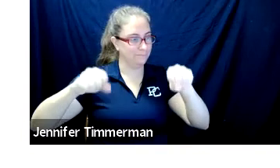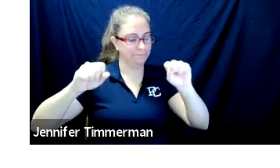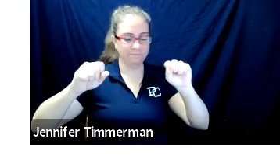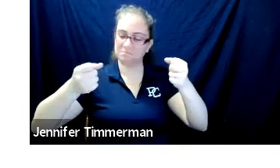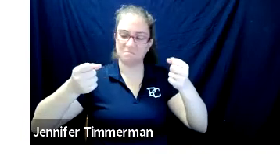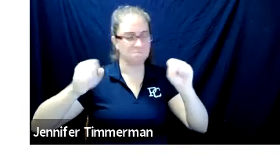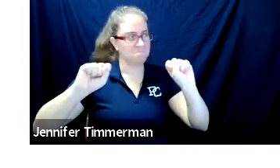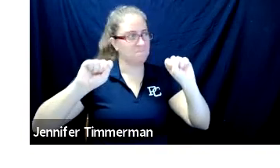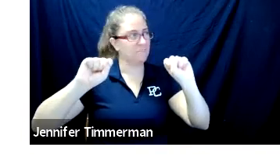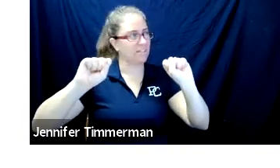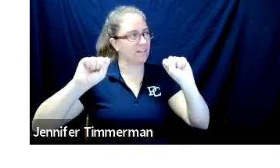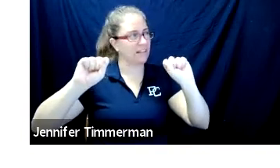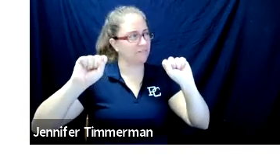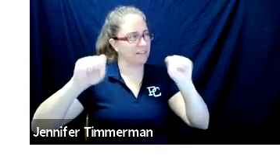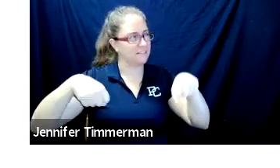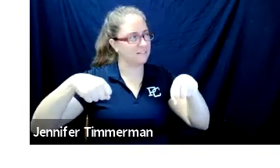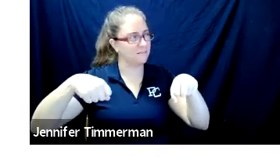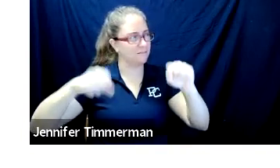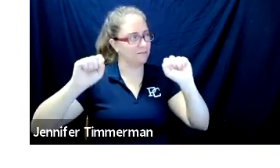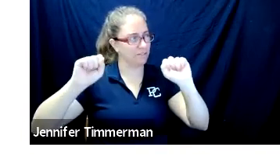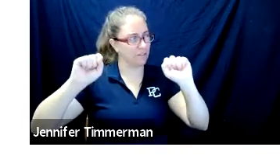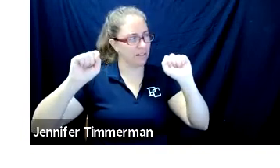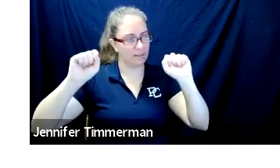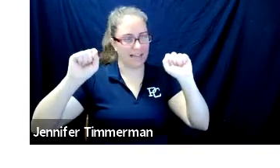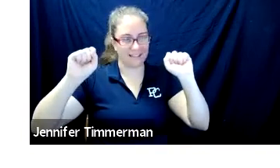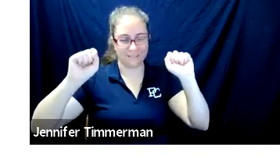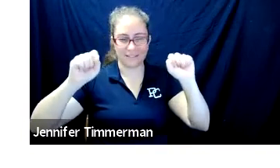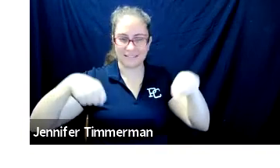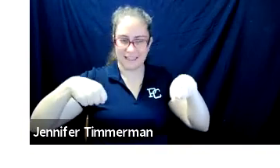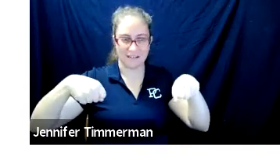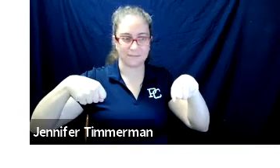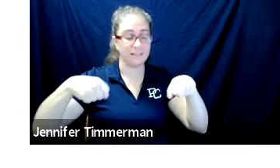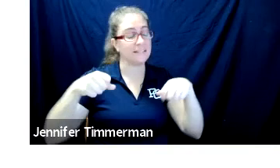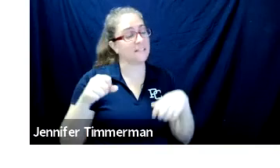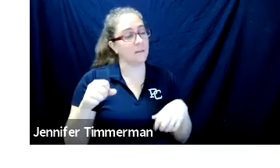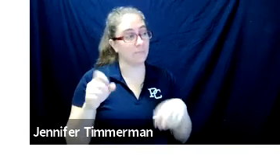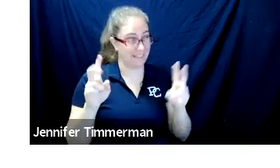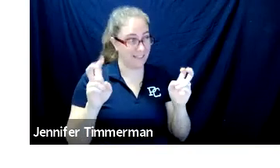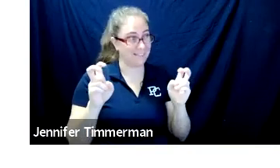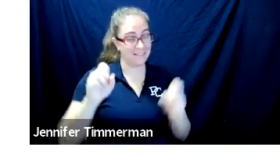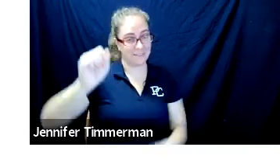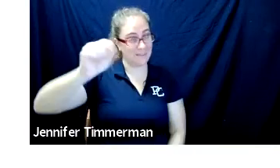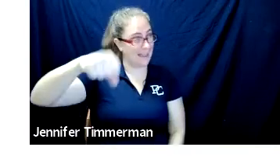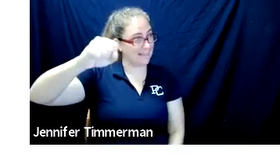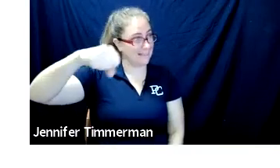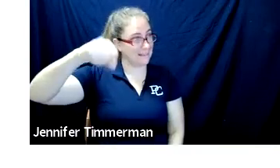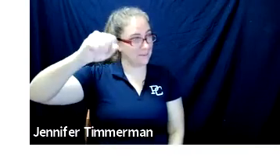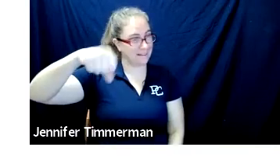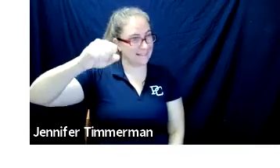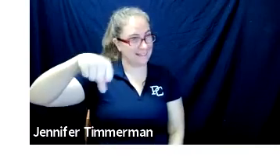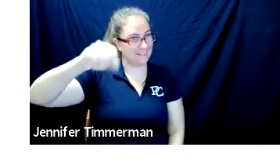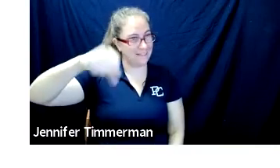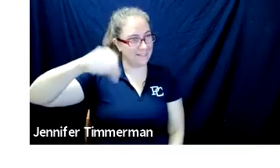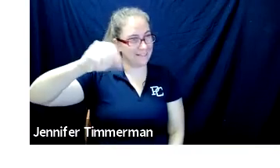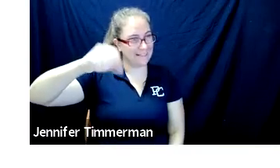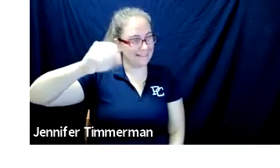okay. Just kind of like a fist. So like a relaxed fist can. It's a double yes. So yes in American